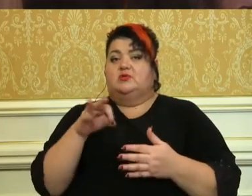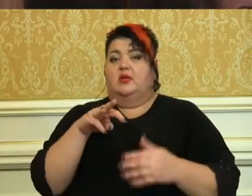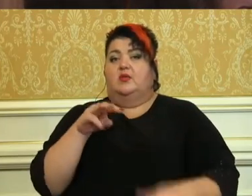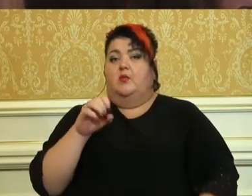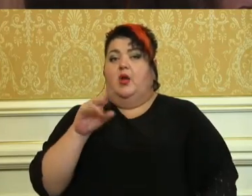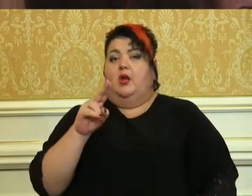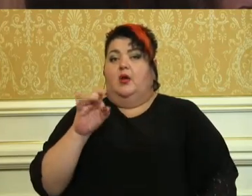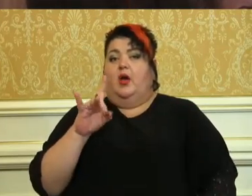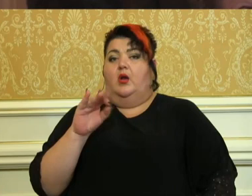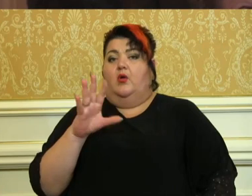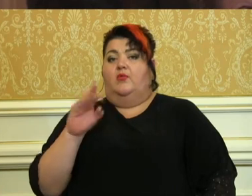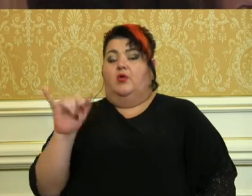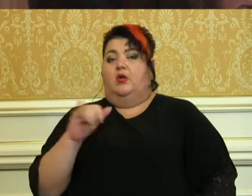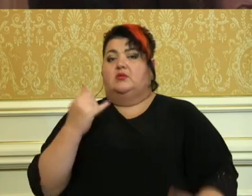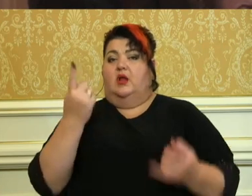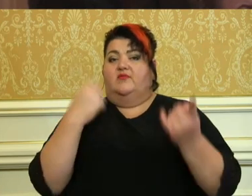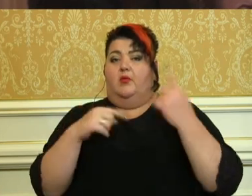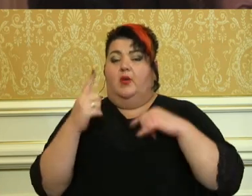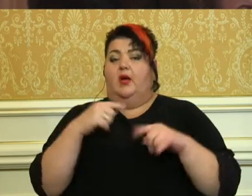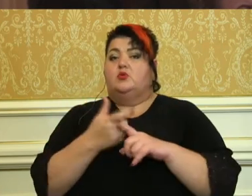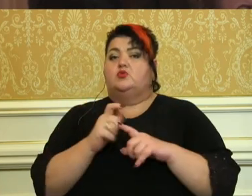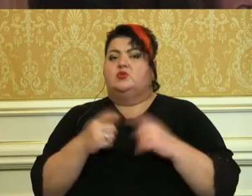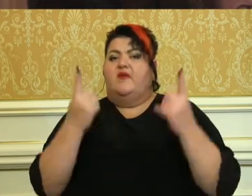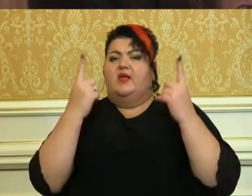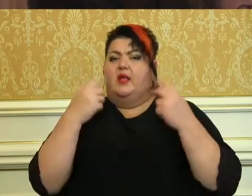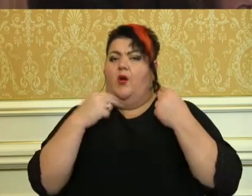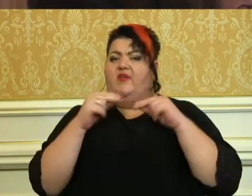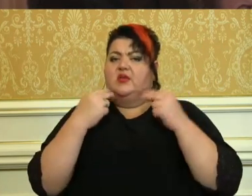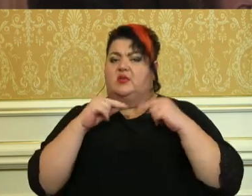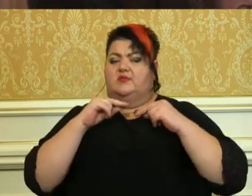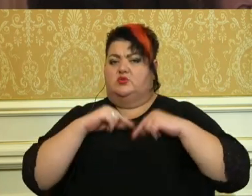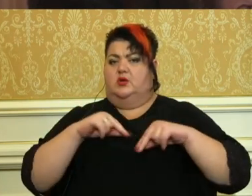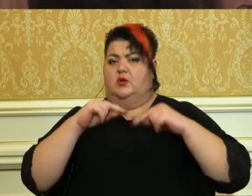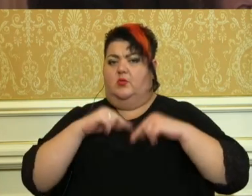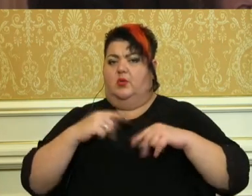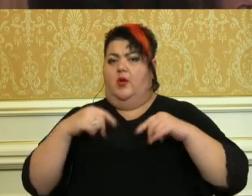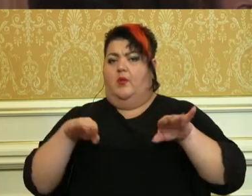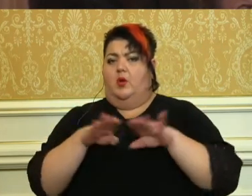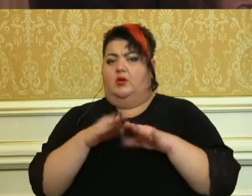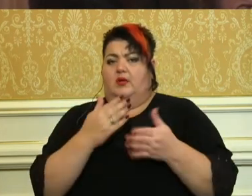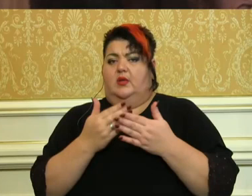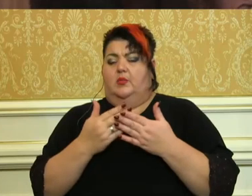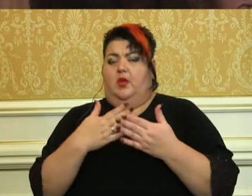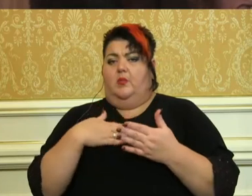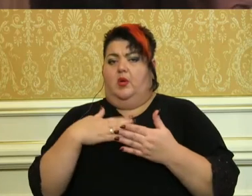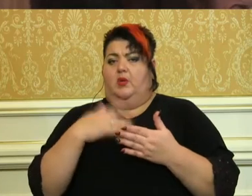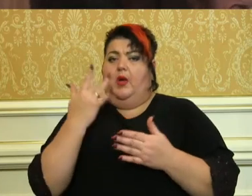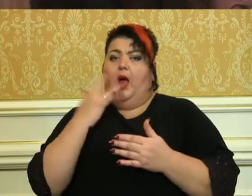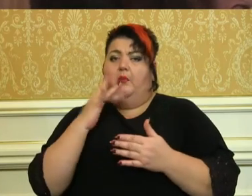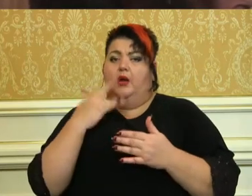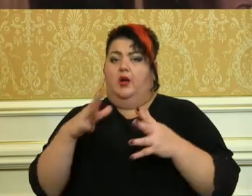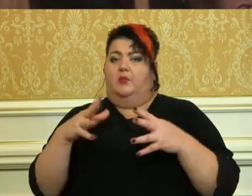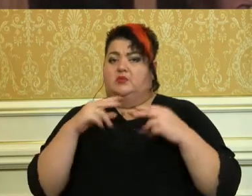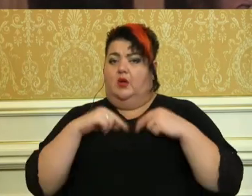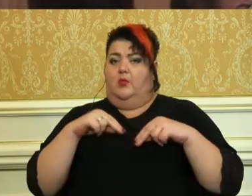I want to ask Oksana Markarova, so, well, the great demands in the efficiency of our work.